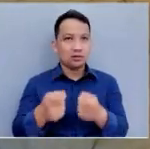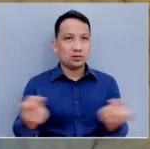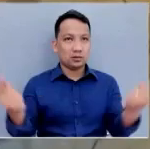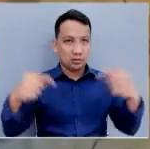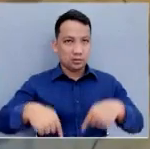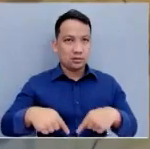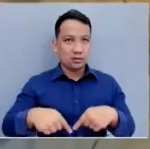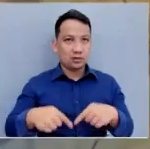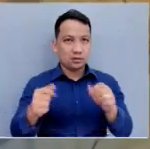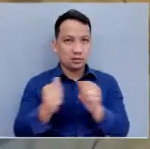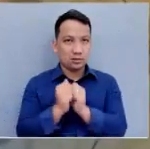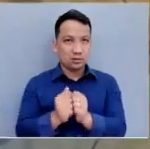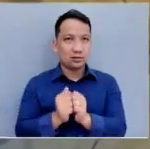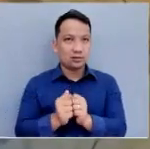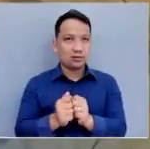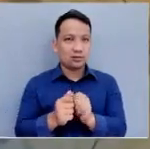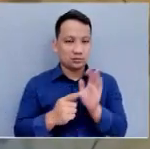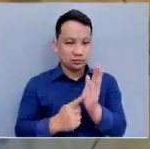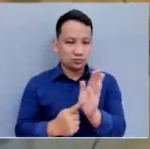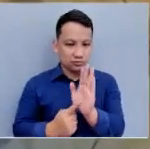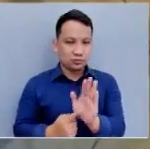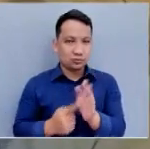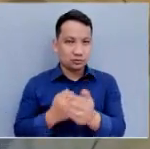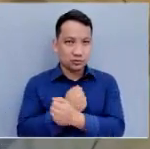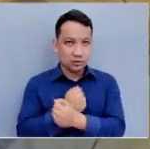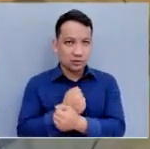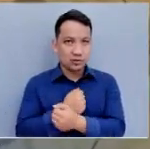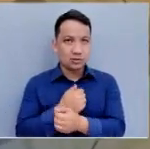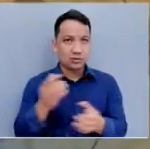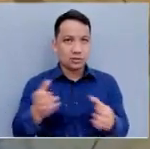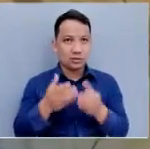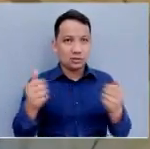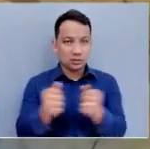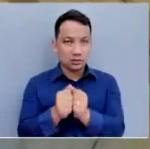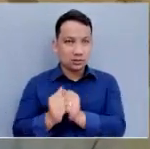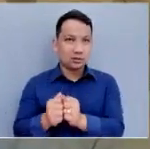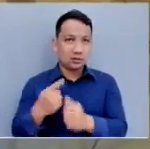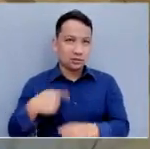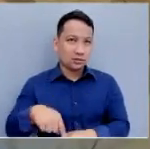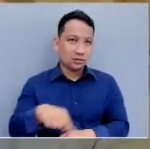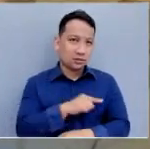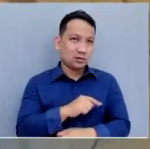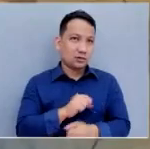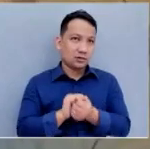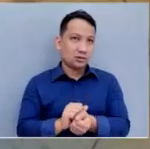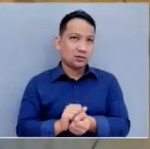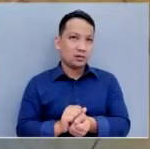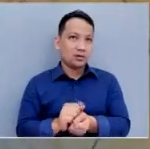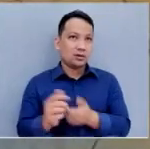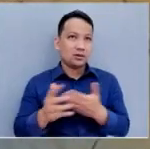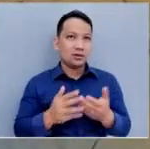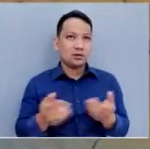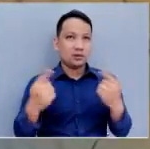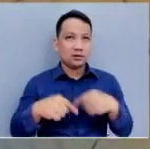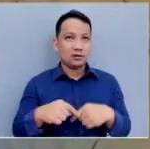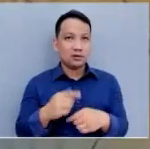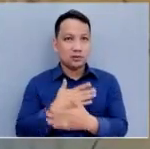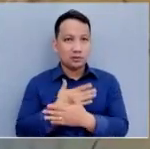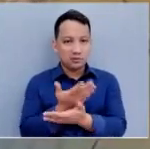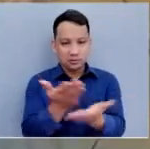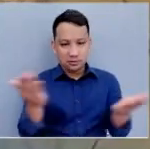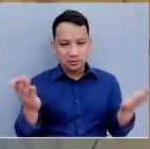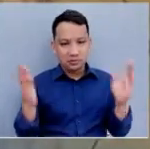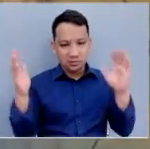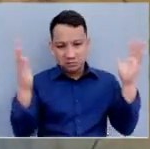all present, you showed us love, you shared us love, you celebrated today with us, you celebrated us today. So with that, a round warm of applause for